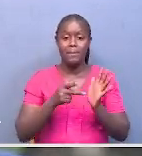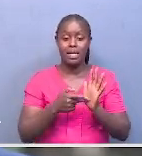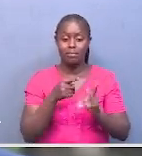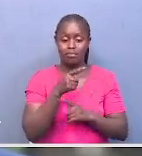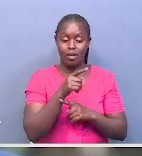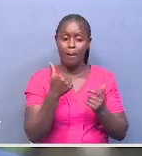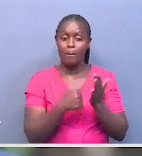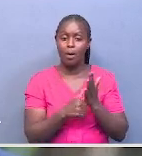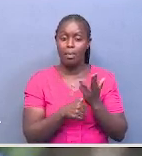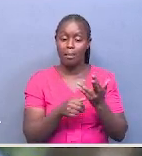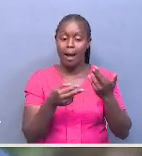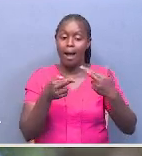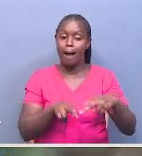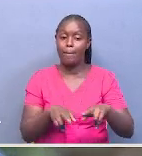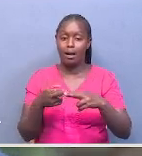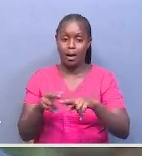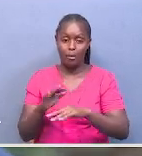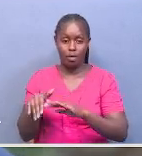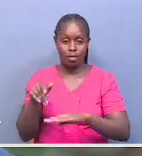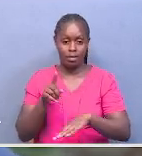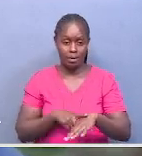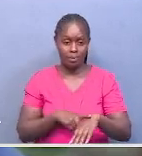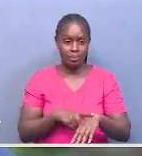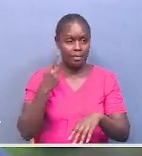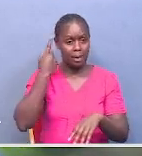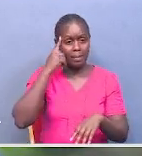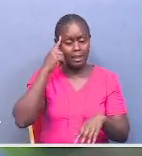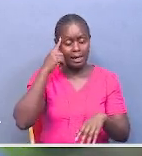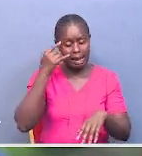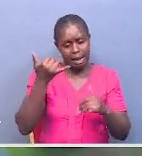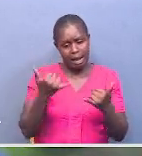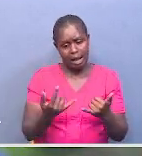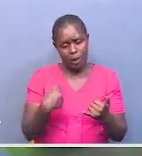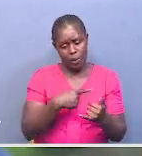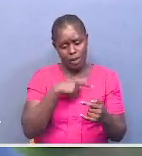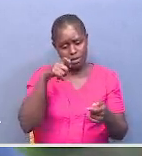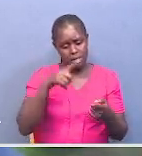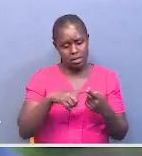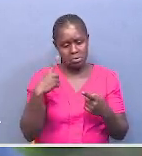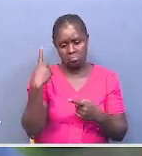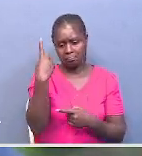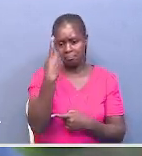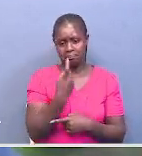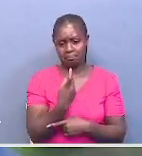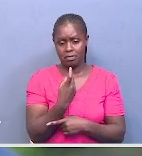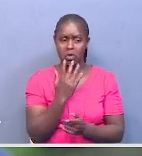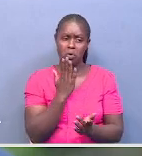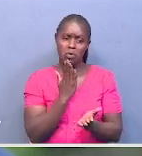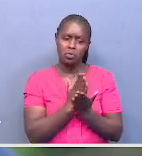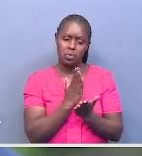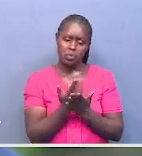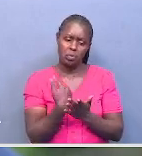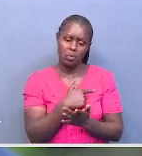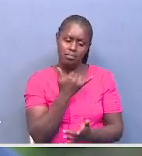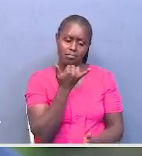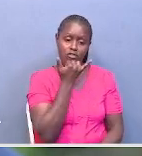cuts across. And I think it's time that we ask ourselves, did we really make a